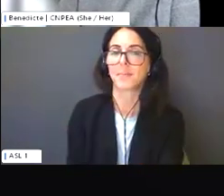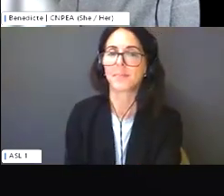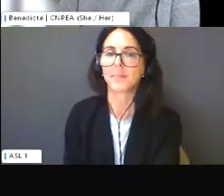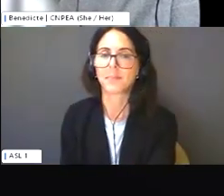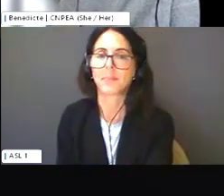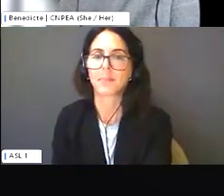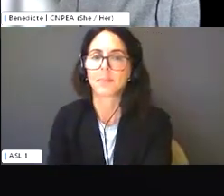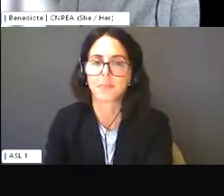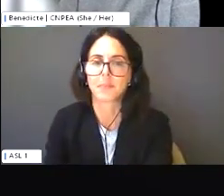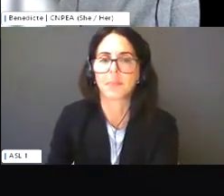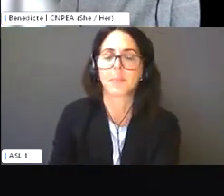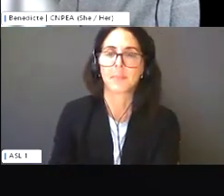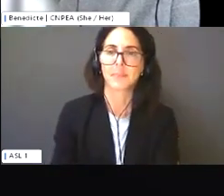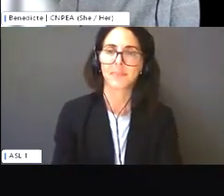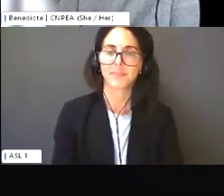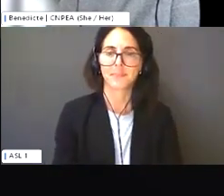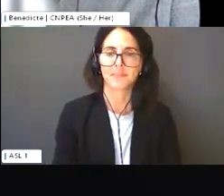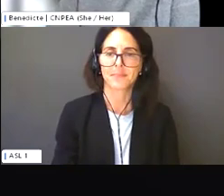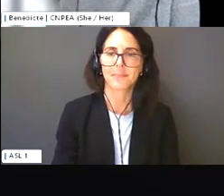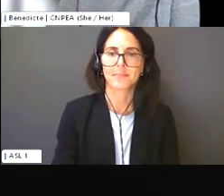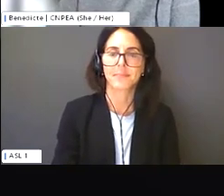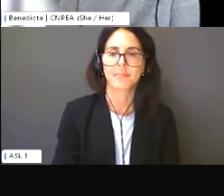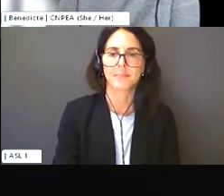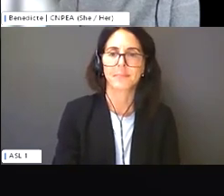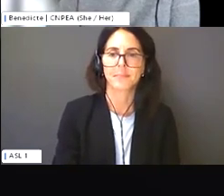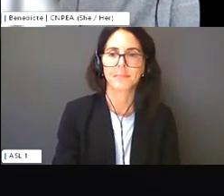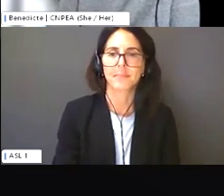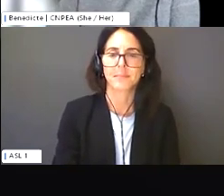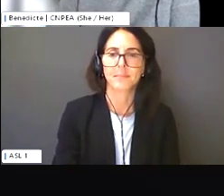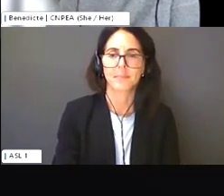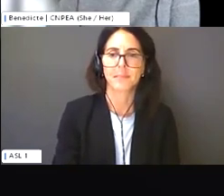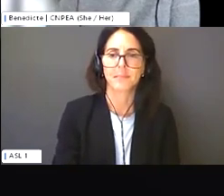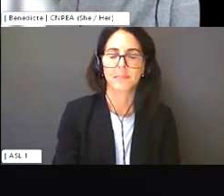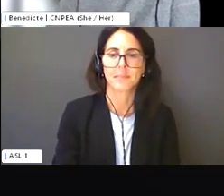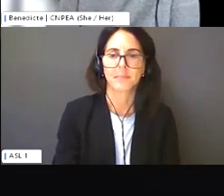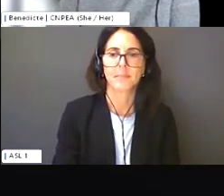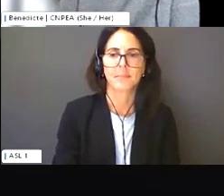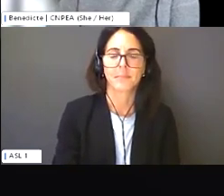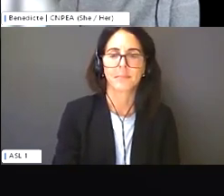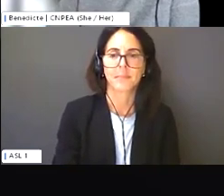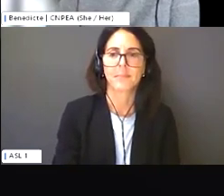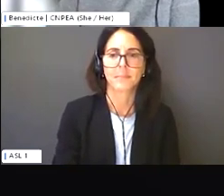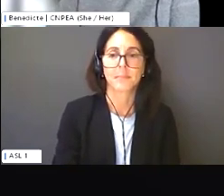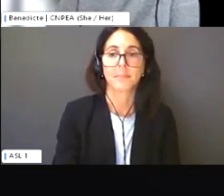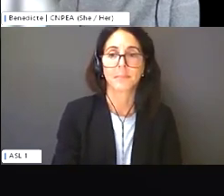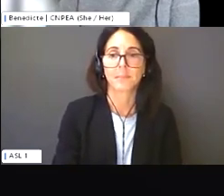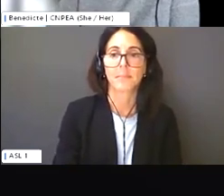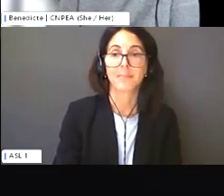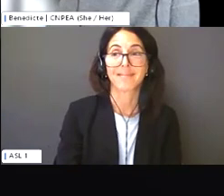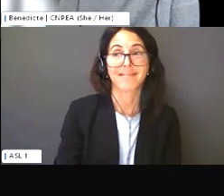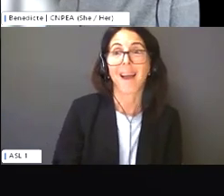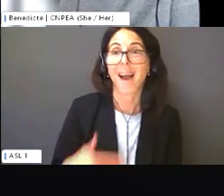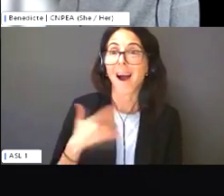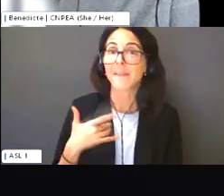it is a very careful decision that someone can certainly make to call the